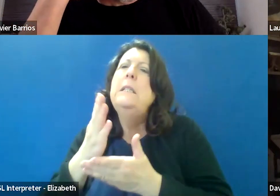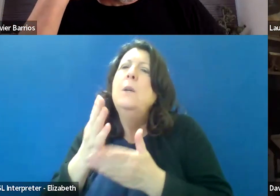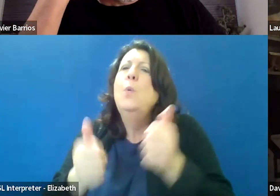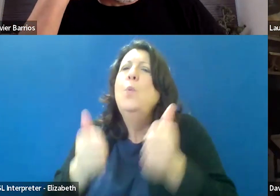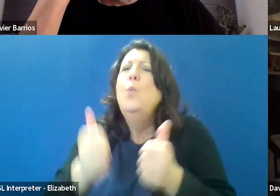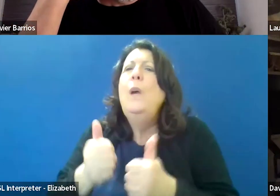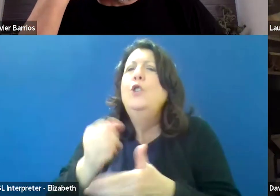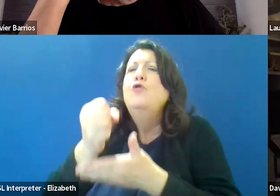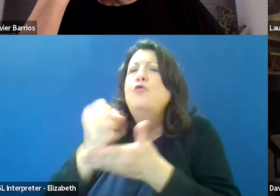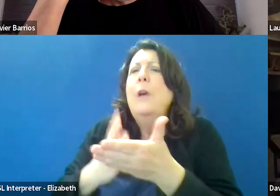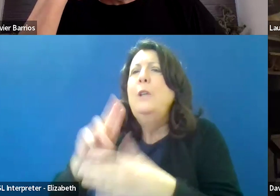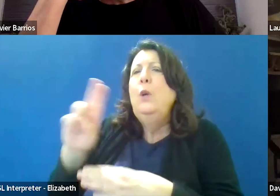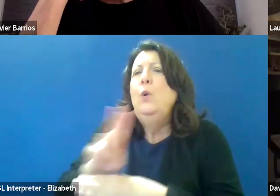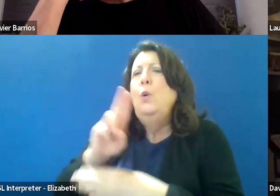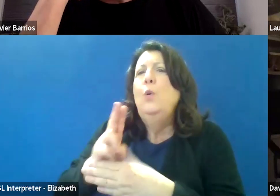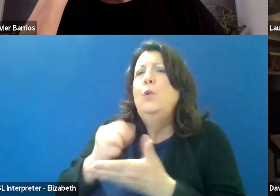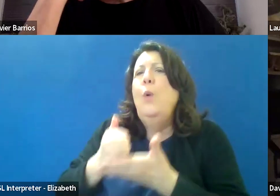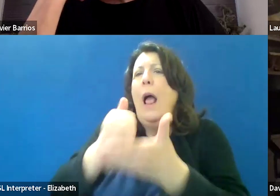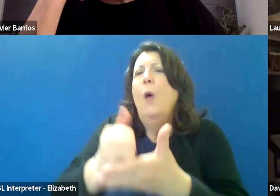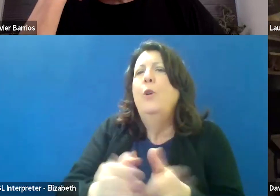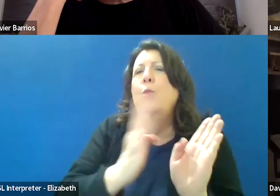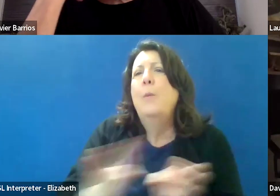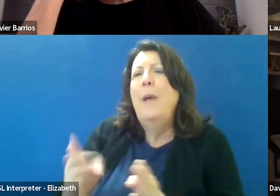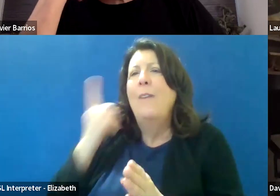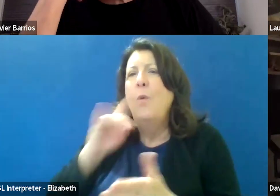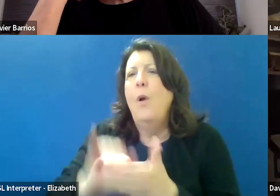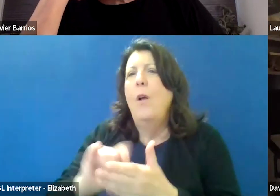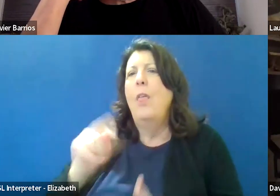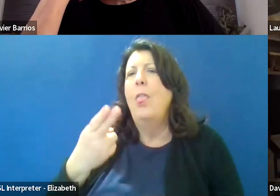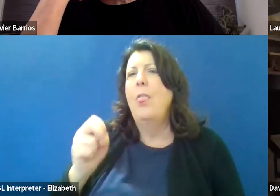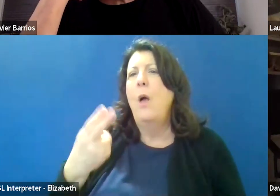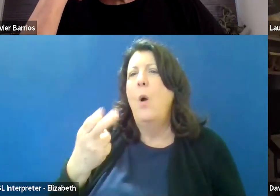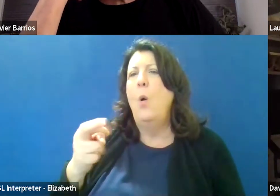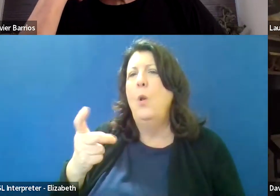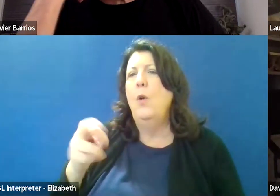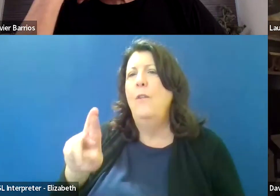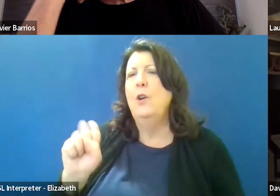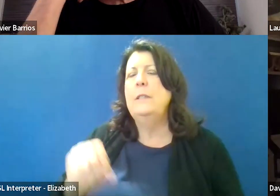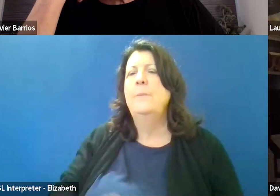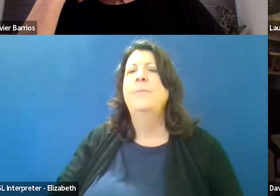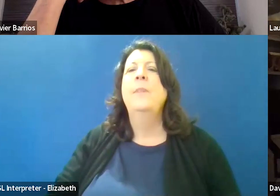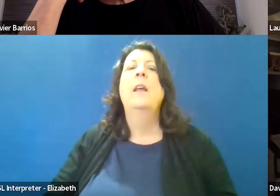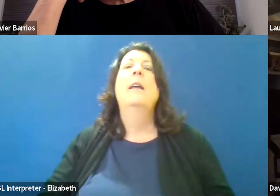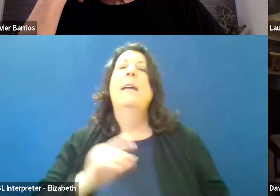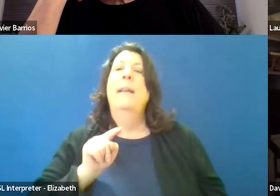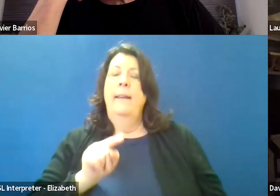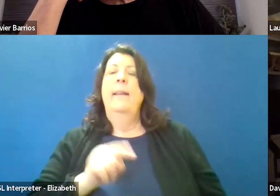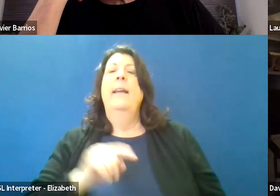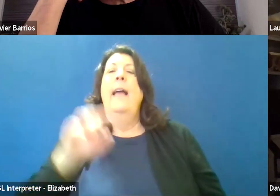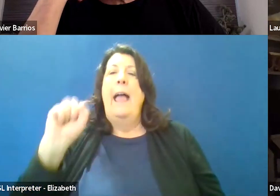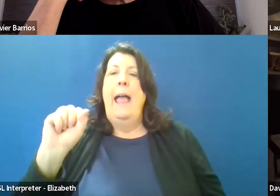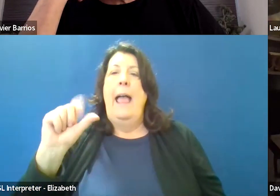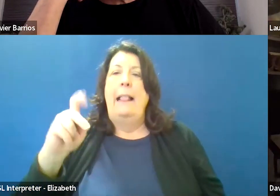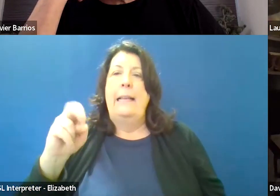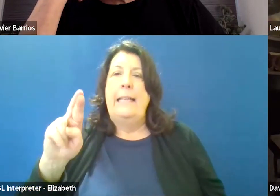ready for the holdovers? Alexander and I, very early in the process, he sort of said, you know, I want to write this sort